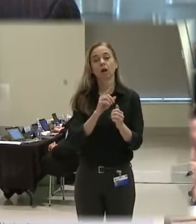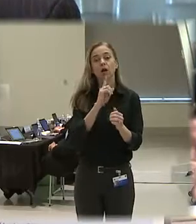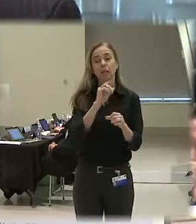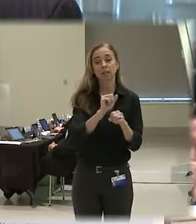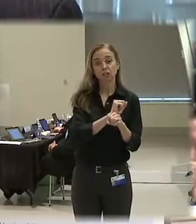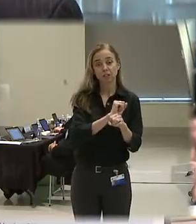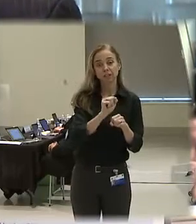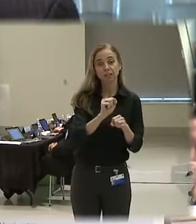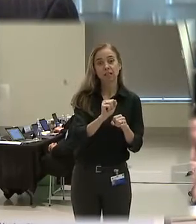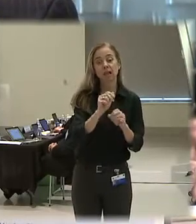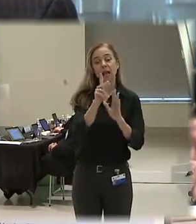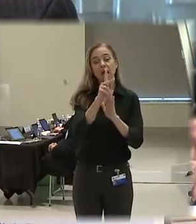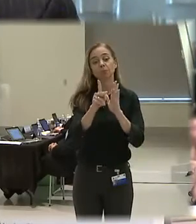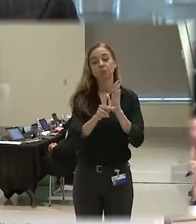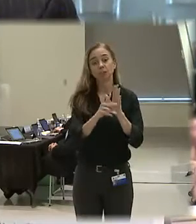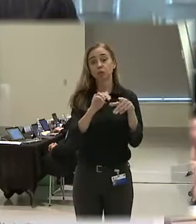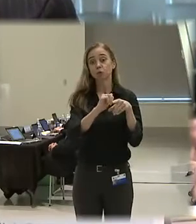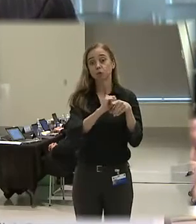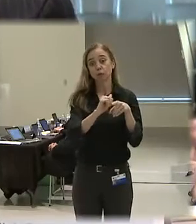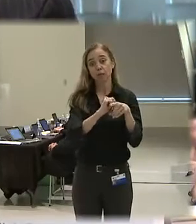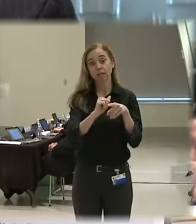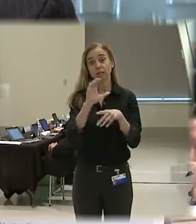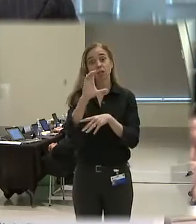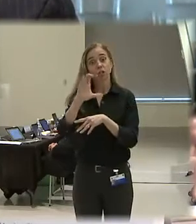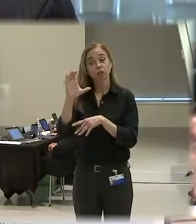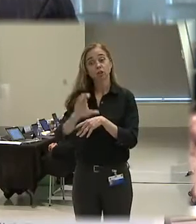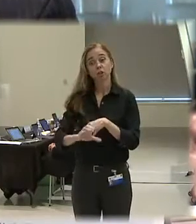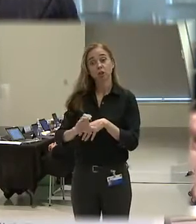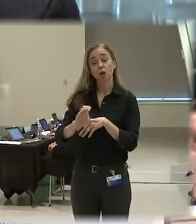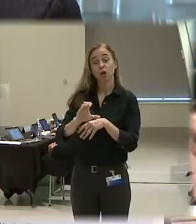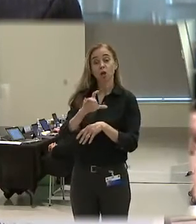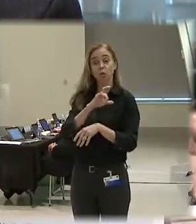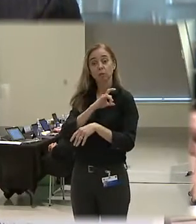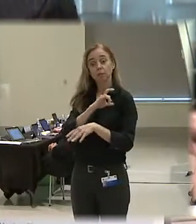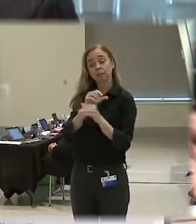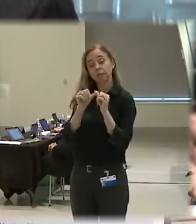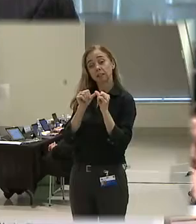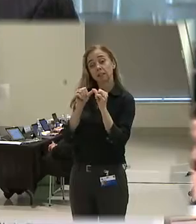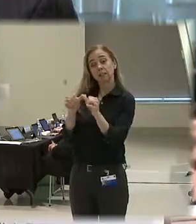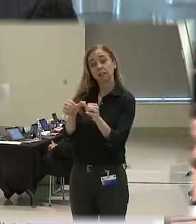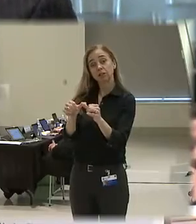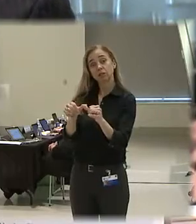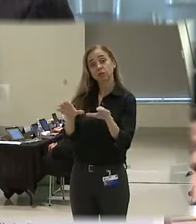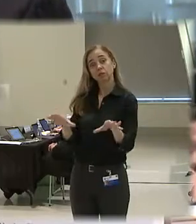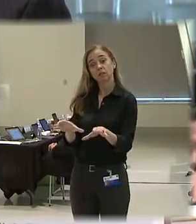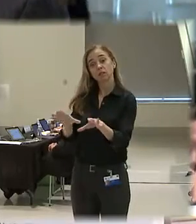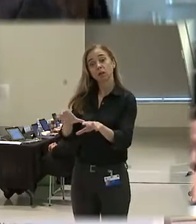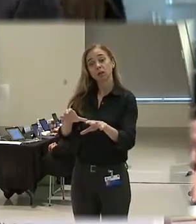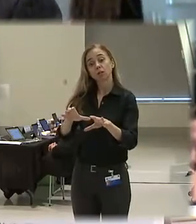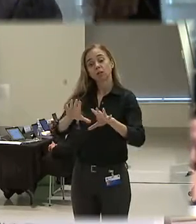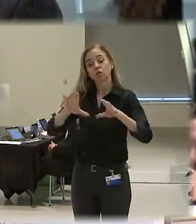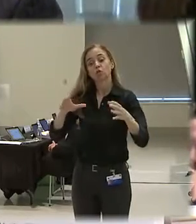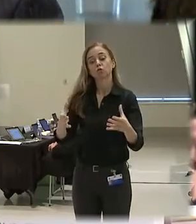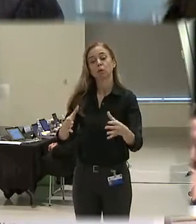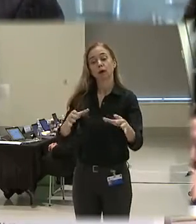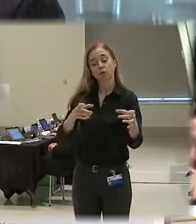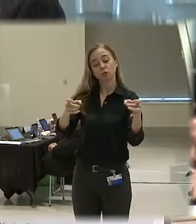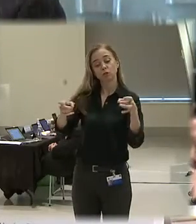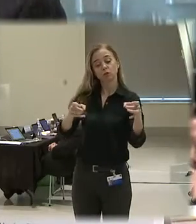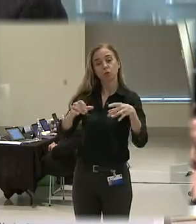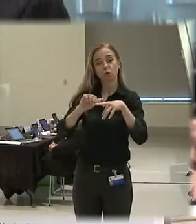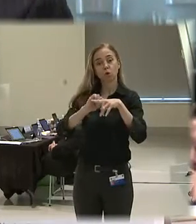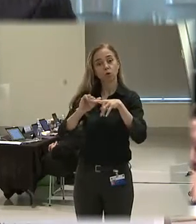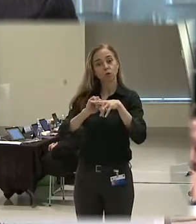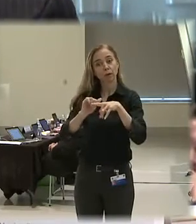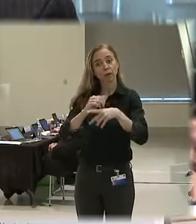legitimacy and procedural justice training, the Chicago Police Department continues to conduct crowd control sustainment training